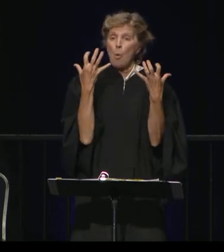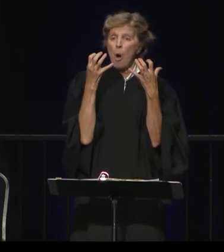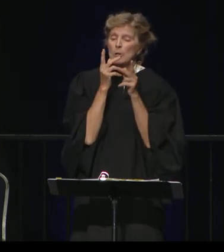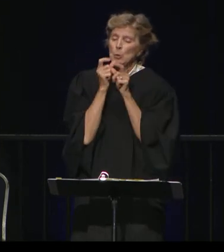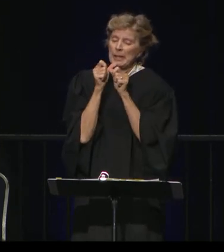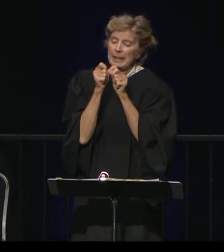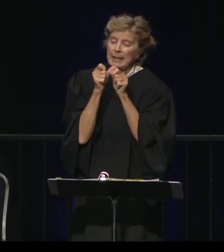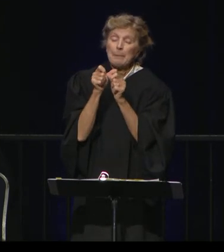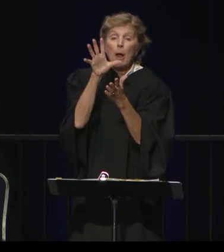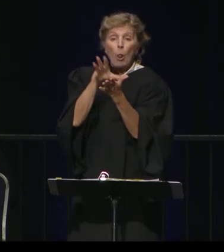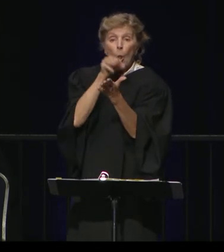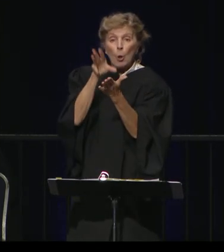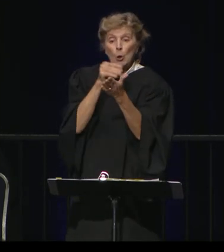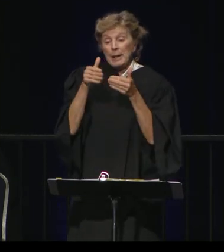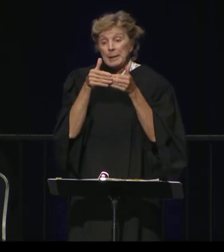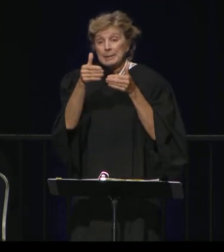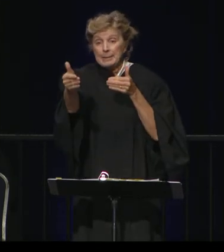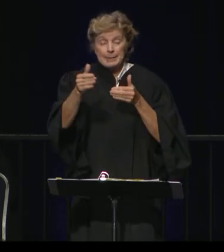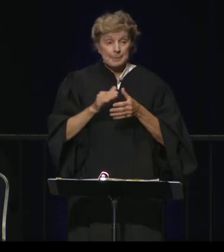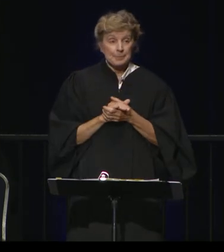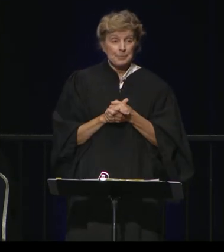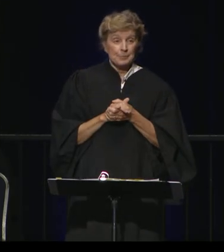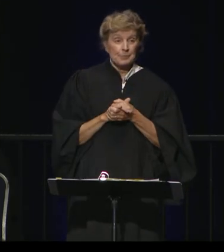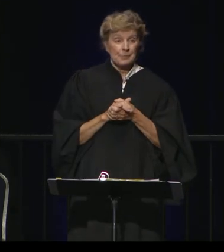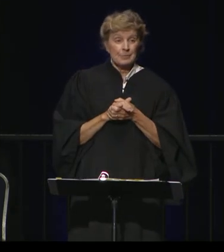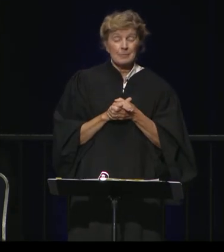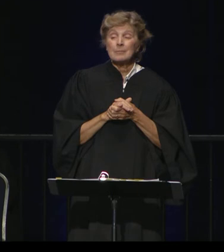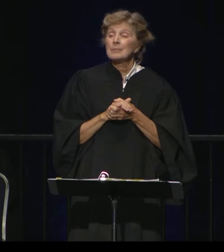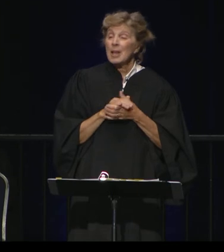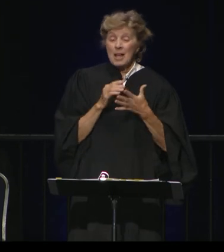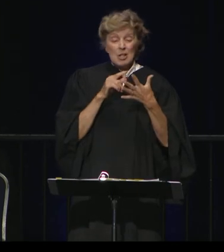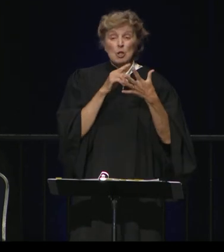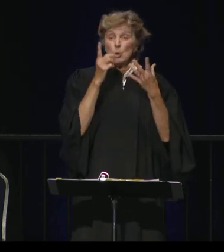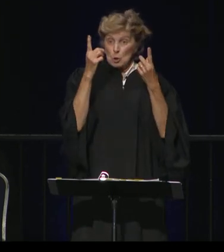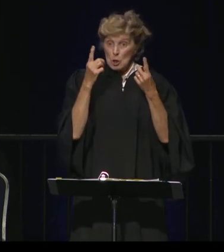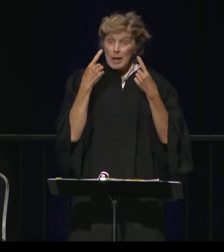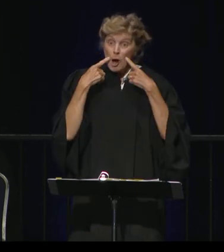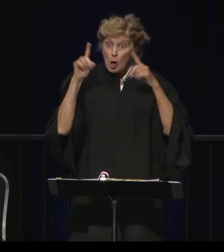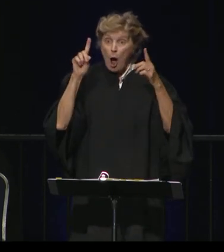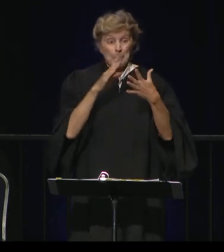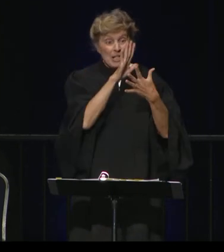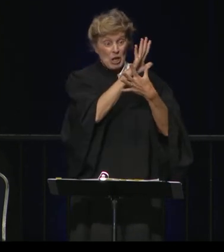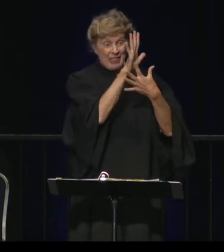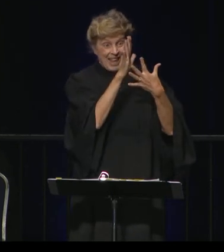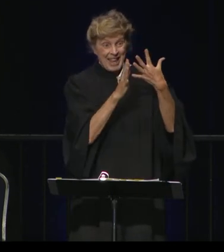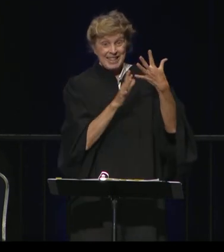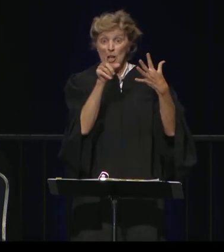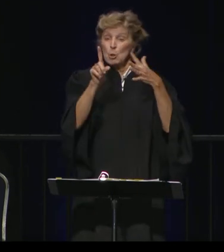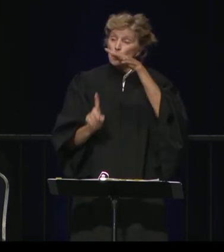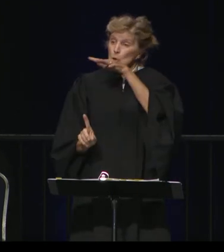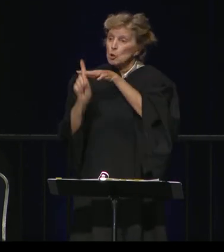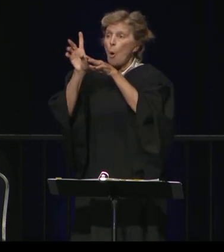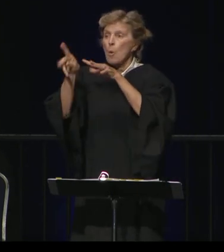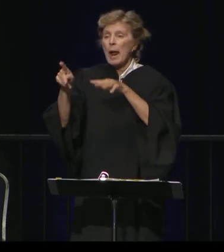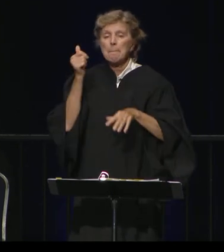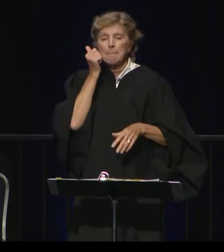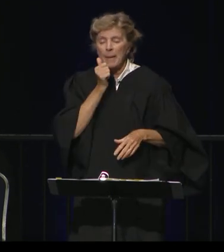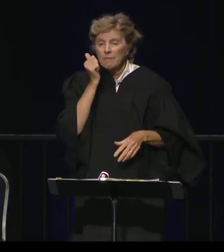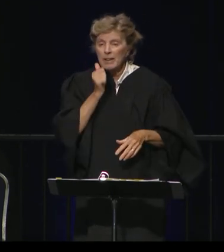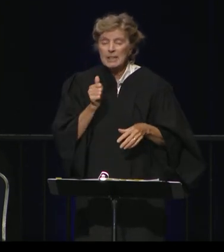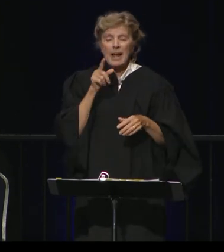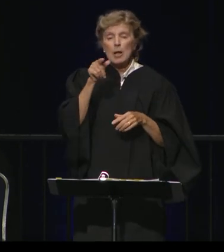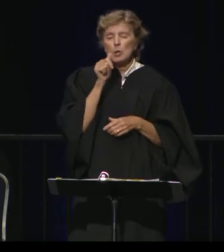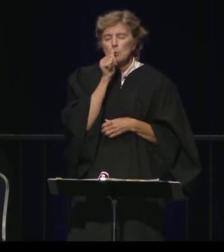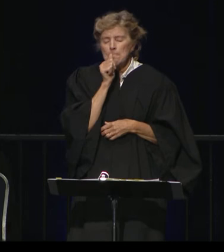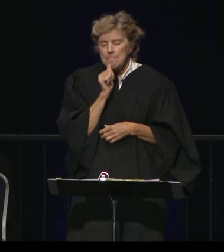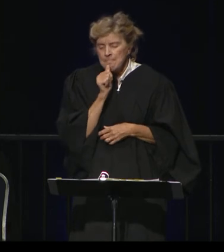ahead. To accomplish these things, you had to show up every day. You persevered, you